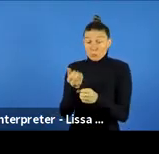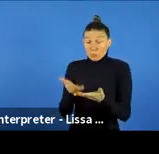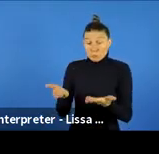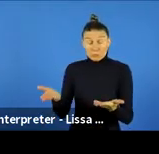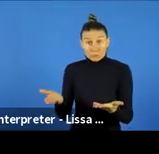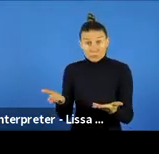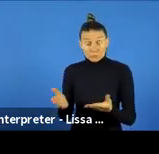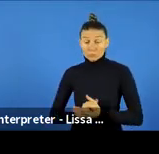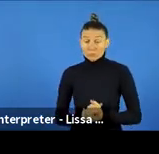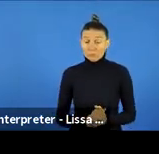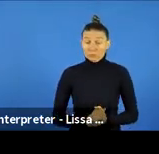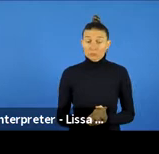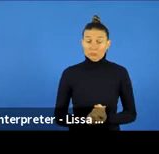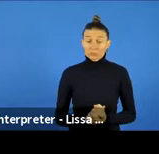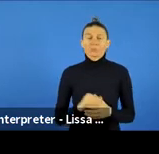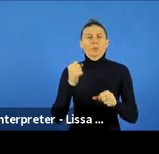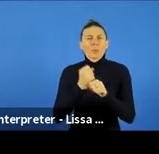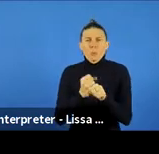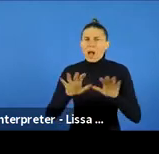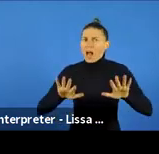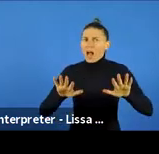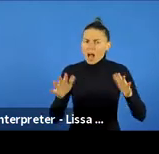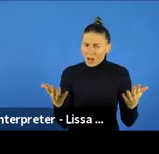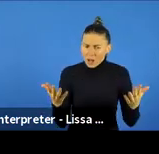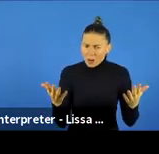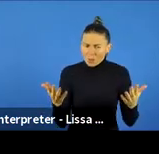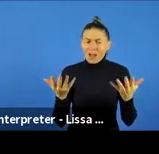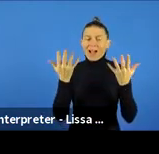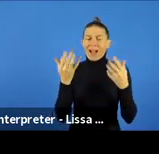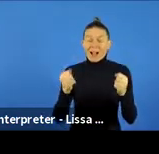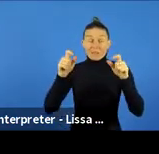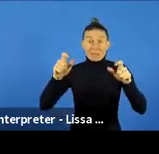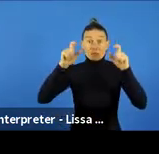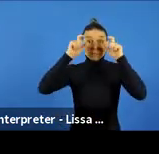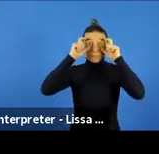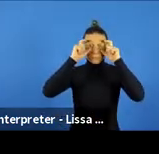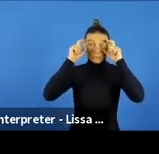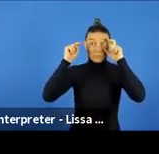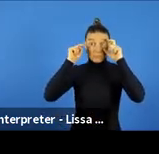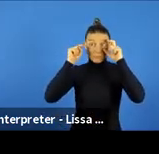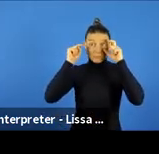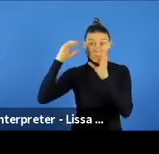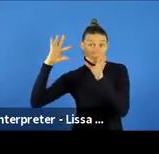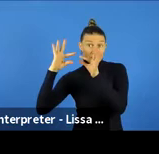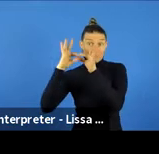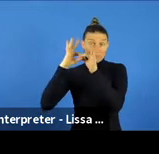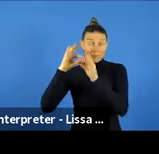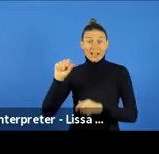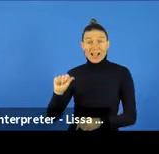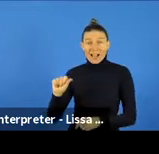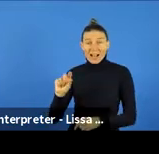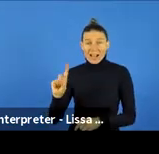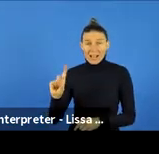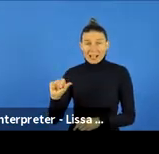The way it works is that the glass can connect to a self-developed adapter, and this adapter connects to any standard power wheelchair.